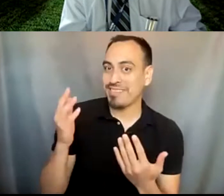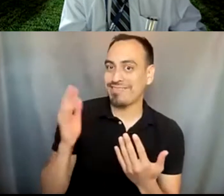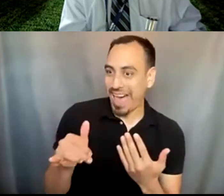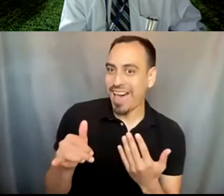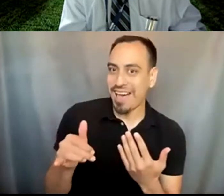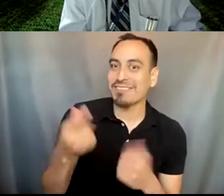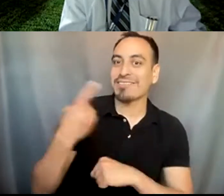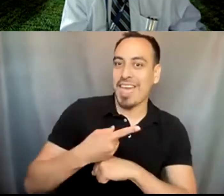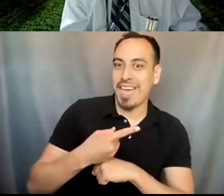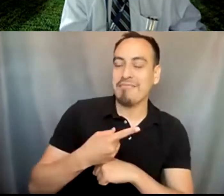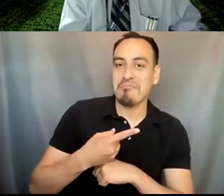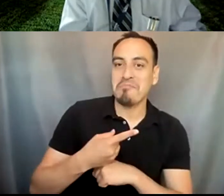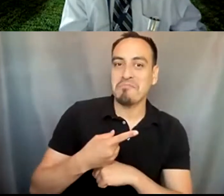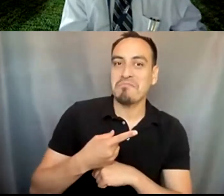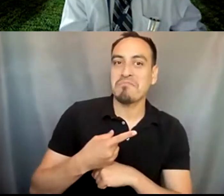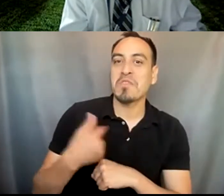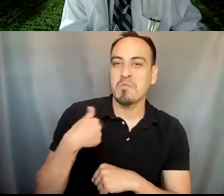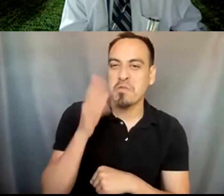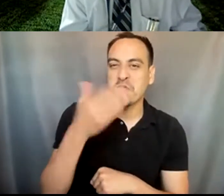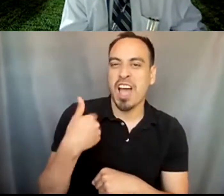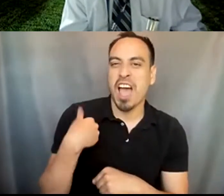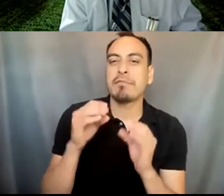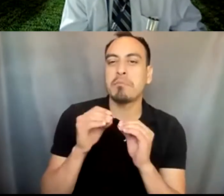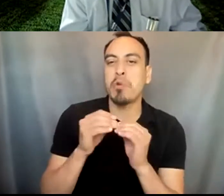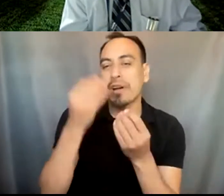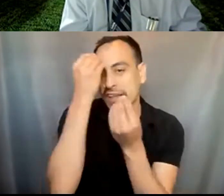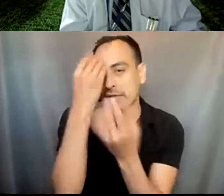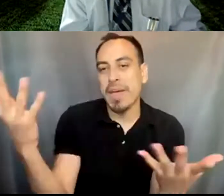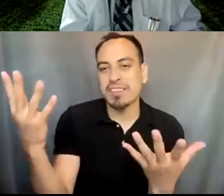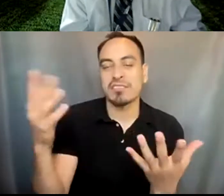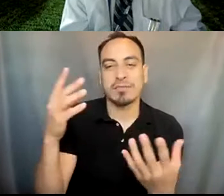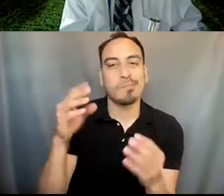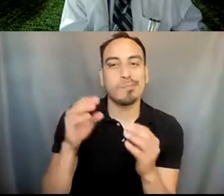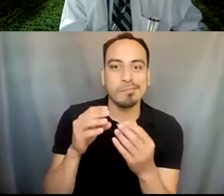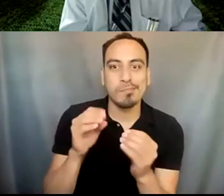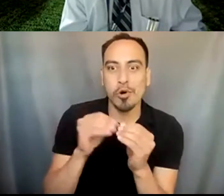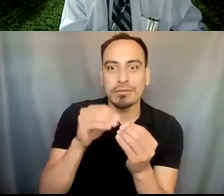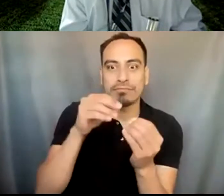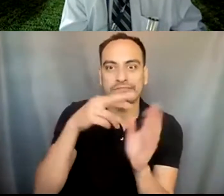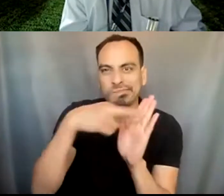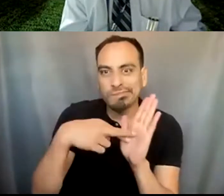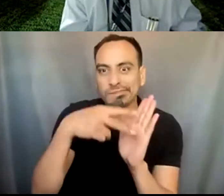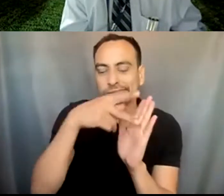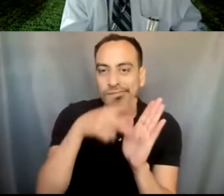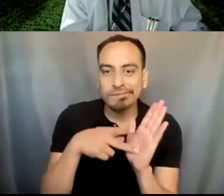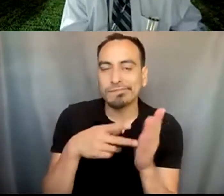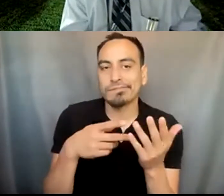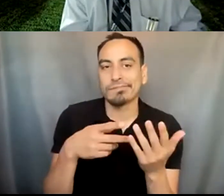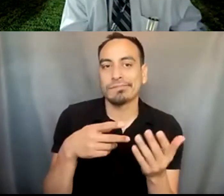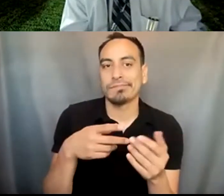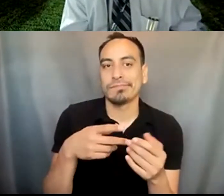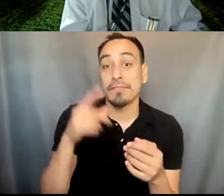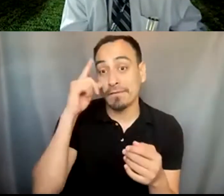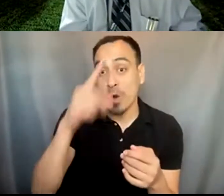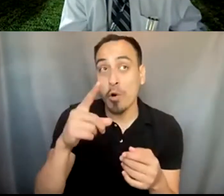will go away, and we will have some general guidance, for example, for especially larger events such as those larger